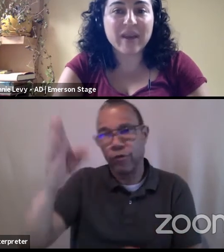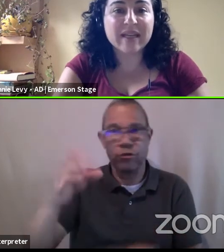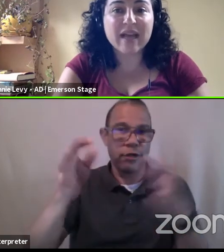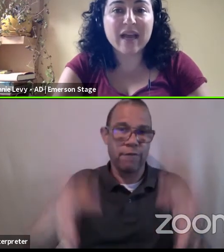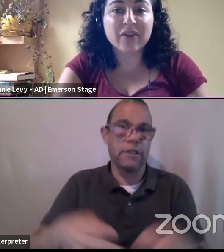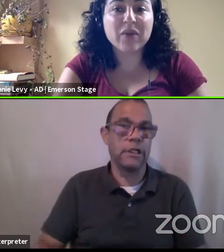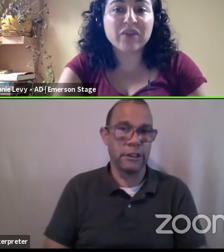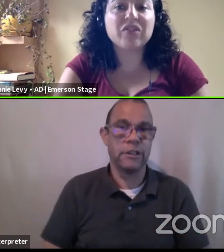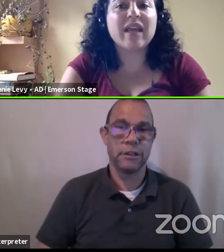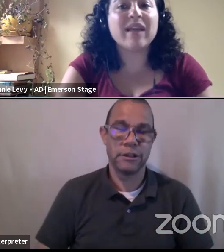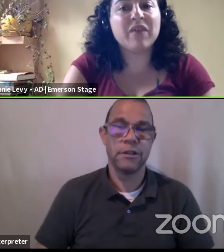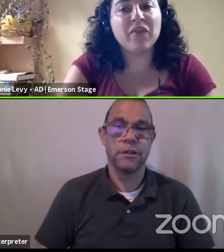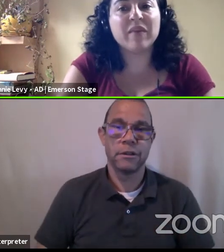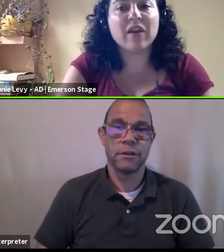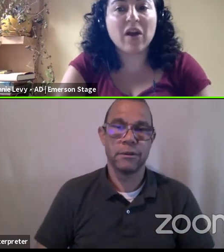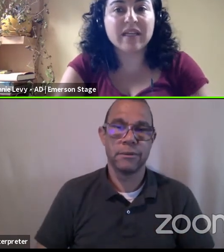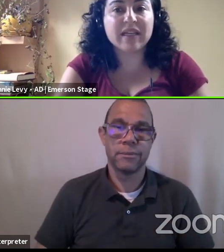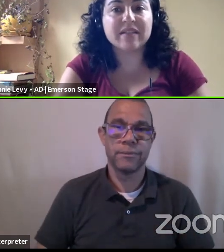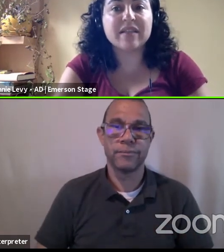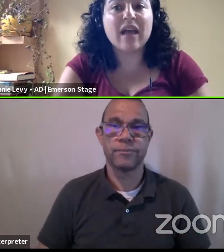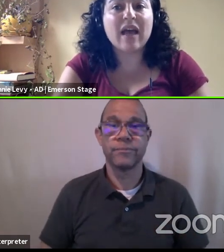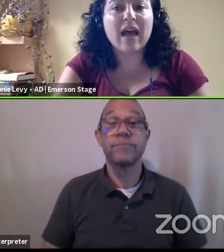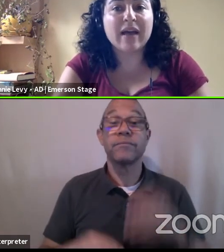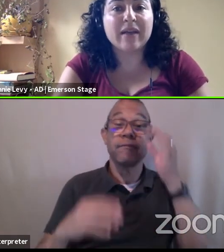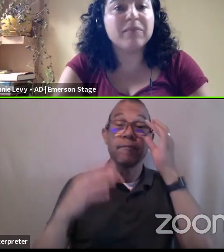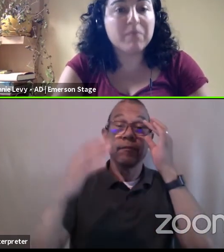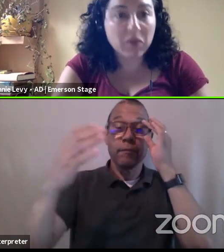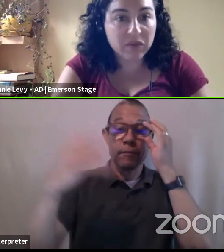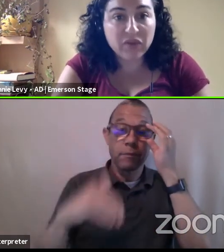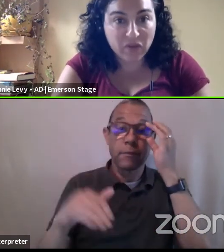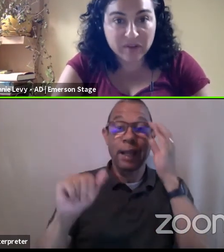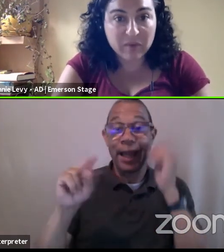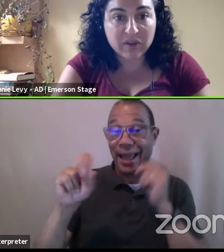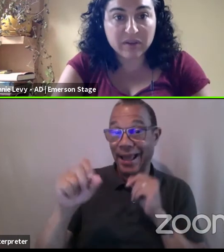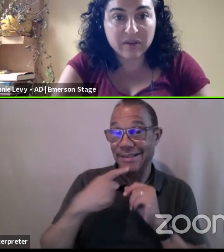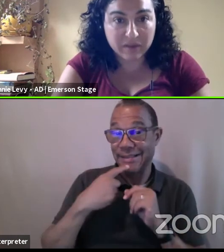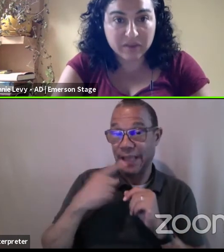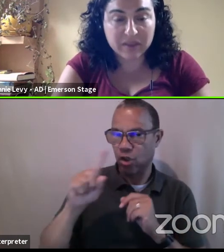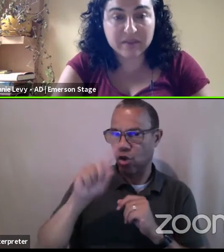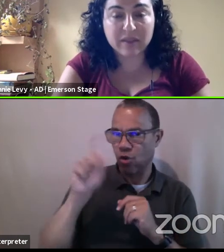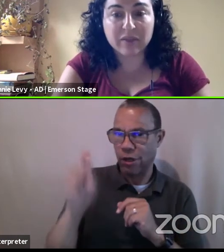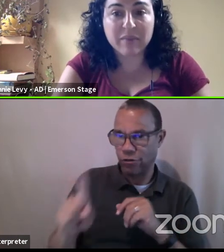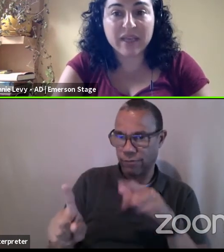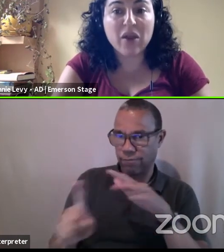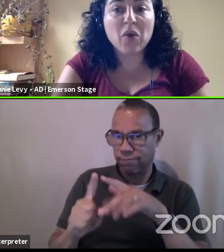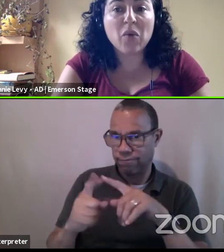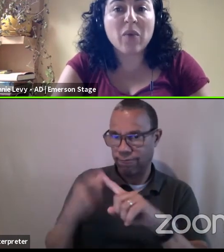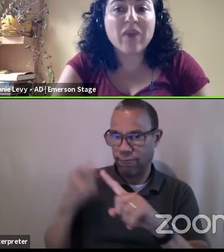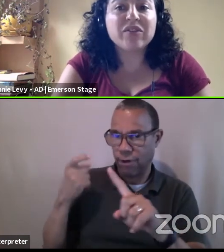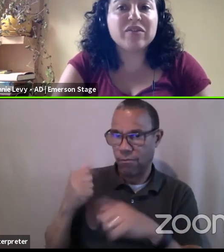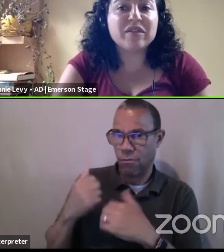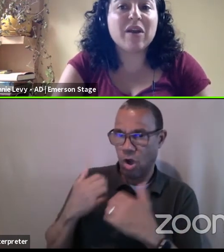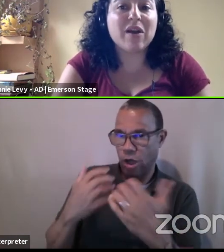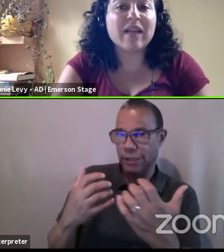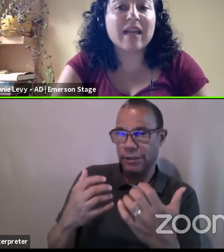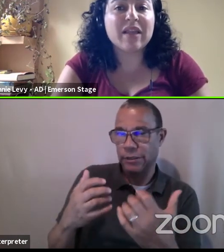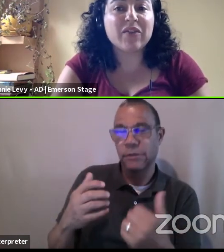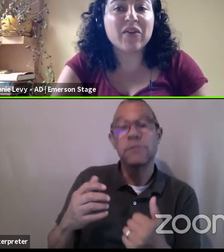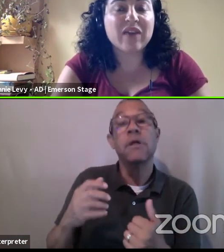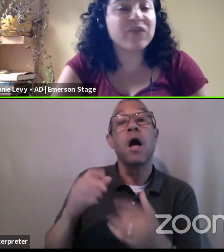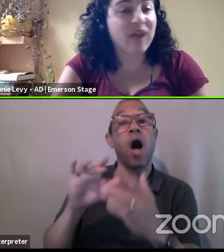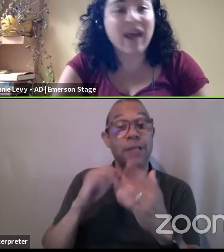Great. A question came in from the audience, uh, and both of you have already spoken, uh, to this a little bit, where do you see